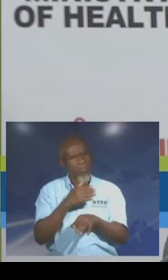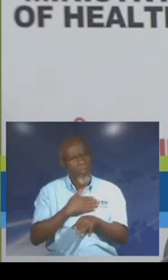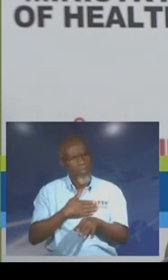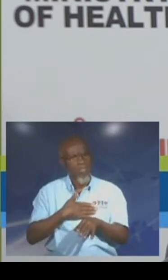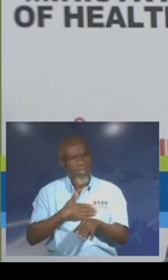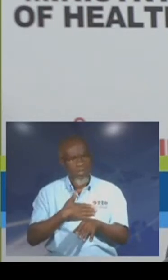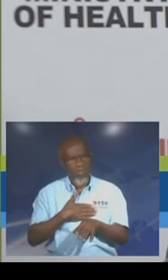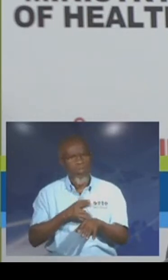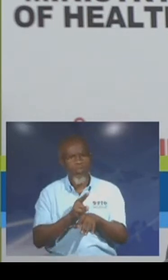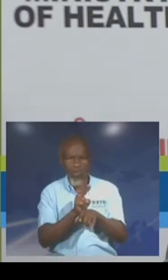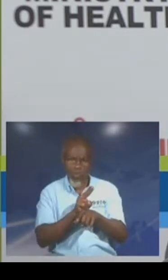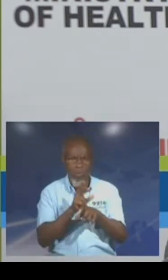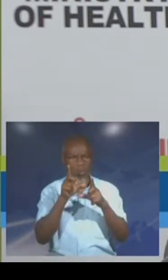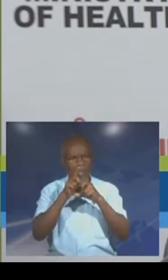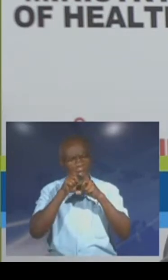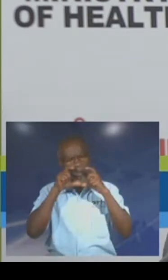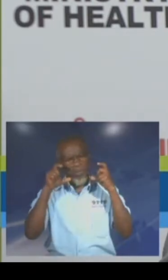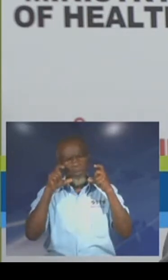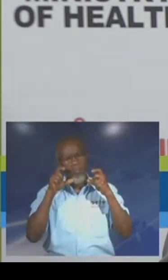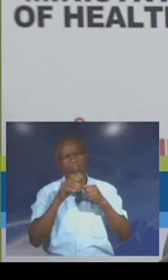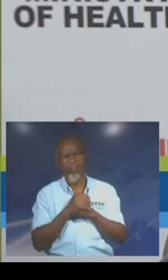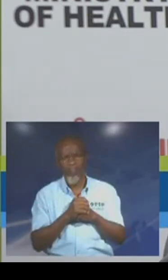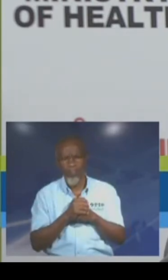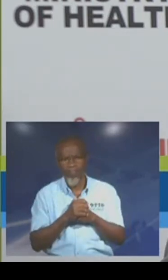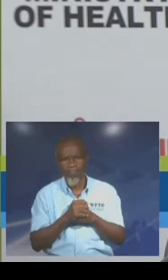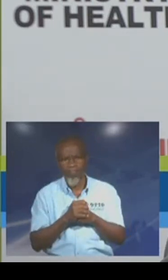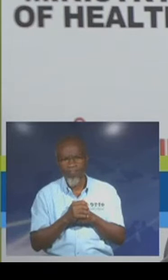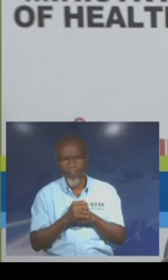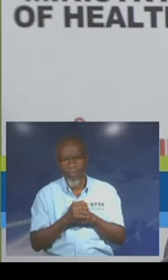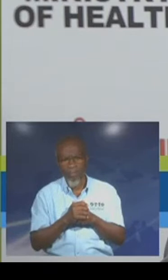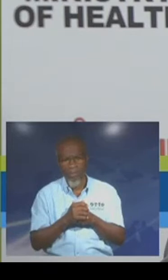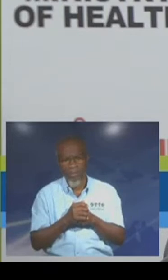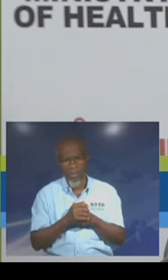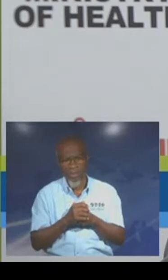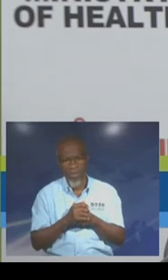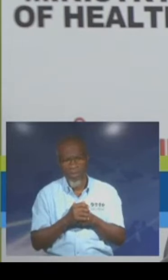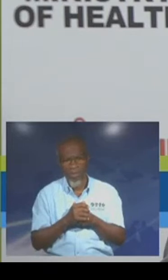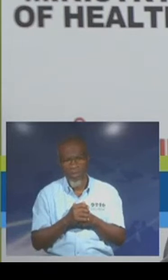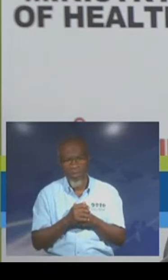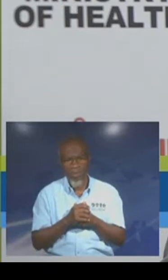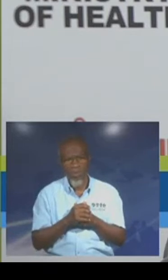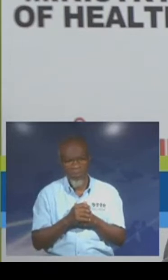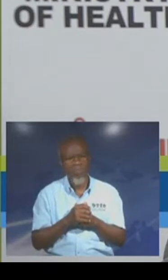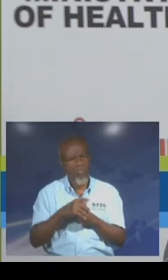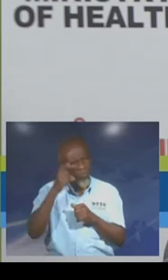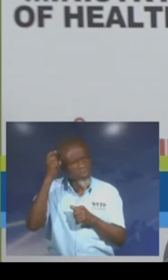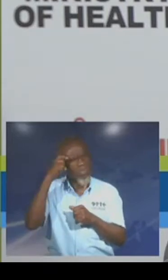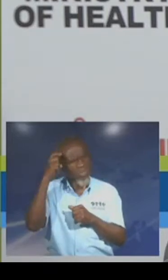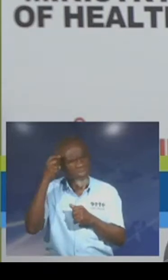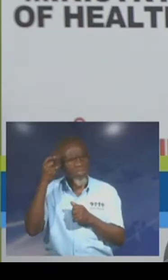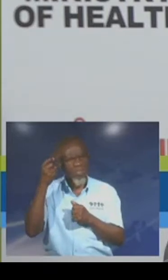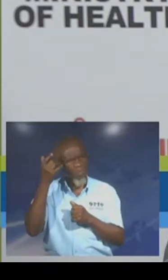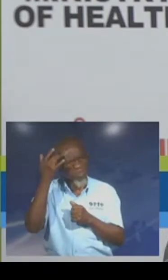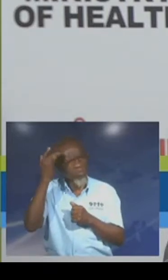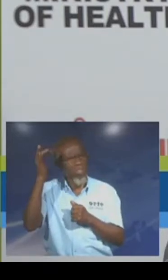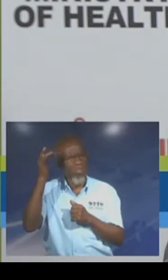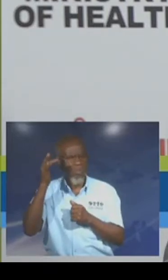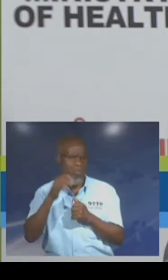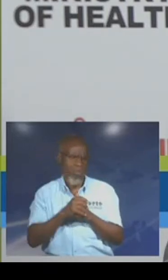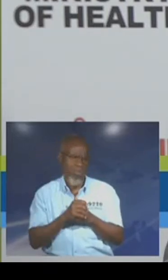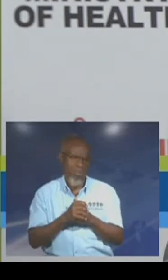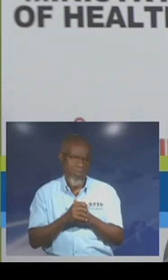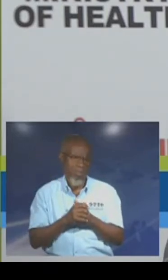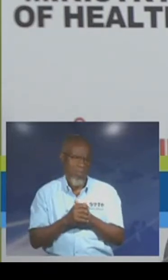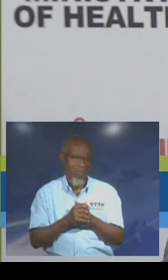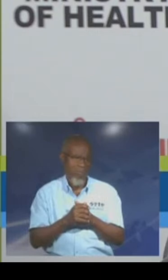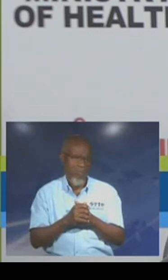understand and it's a common sense approach. And if I may, Alicia, I think an analogy is very good